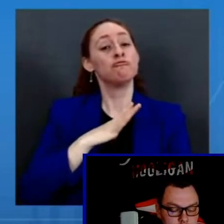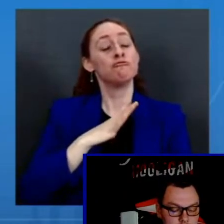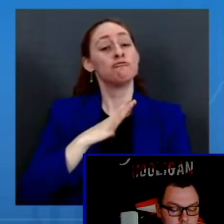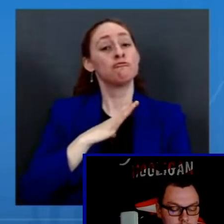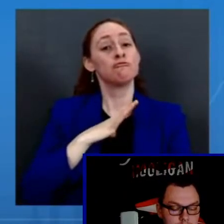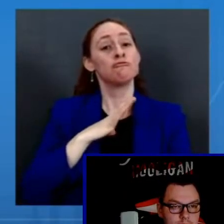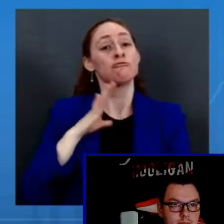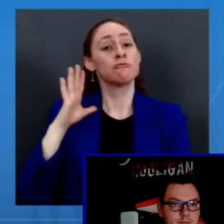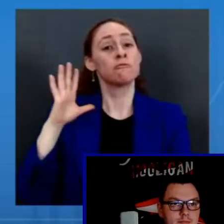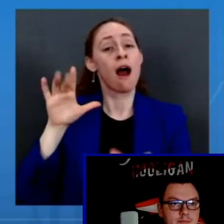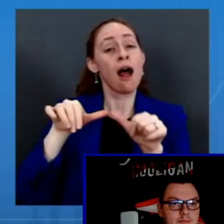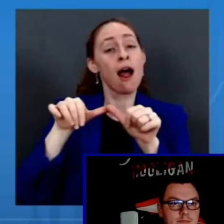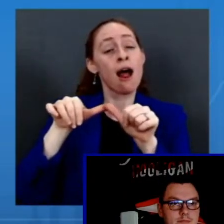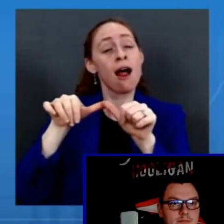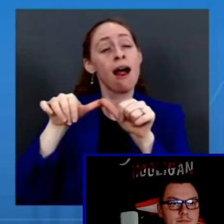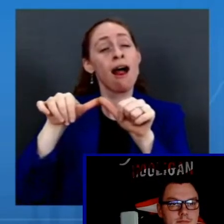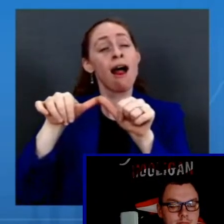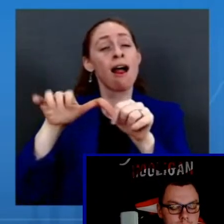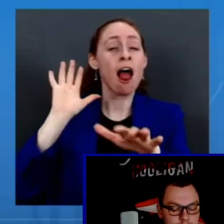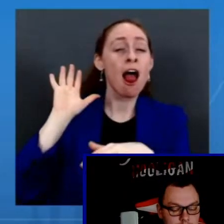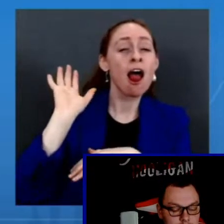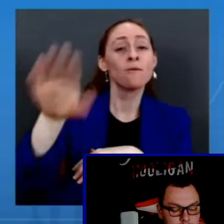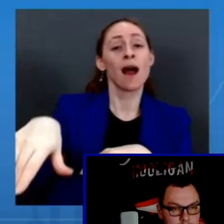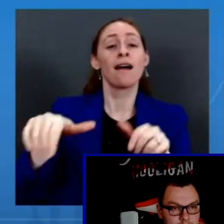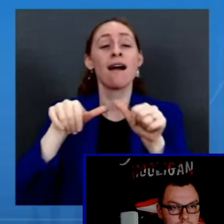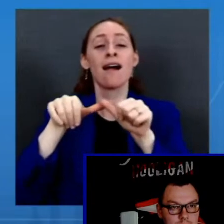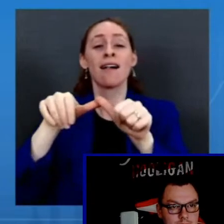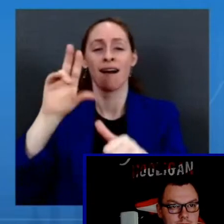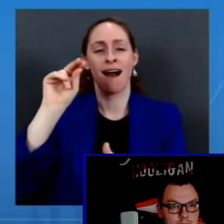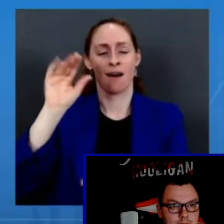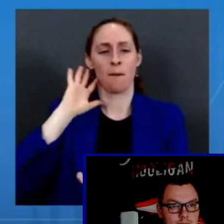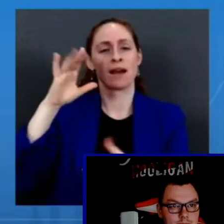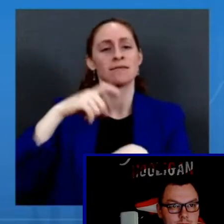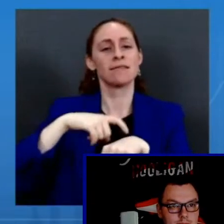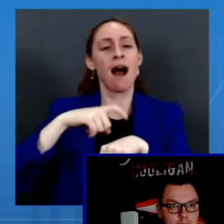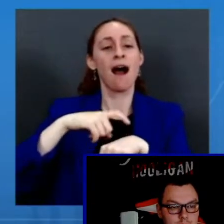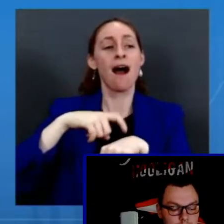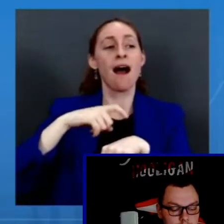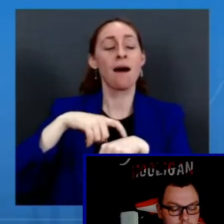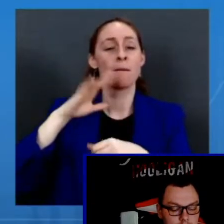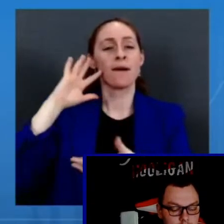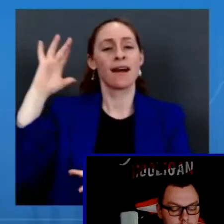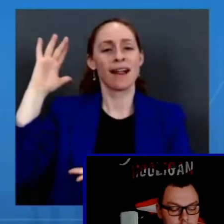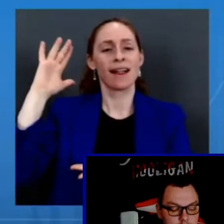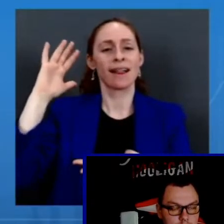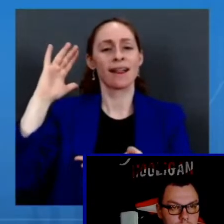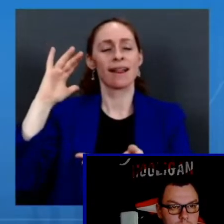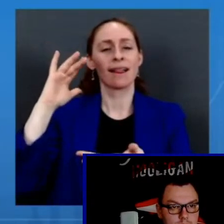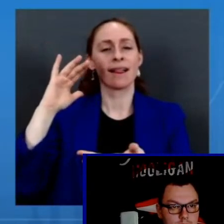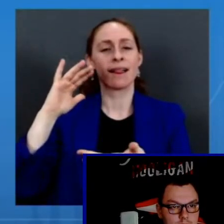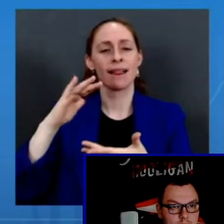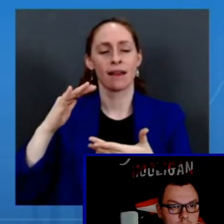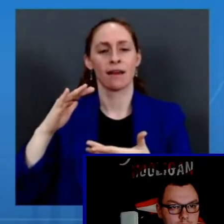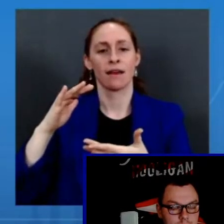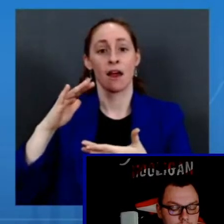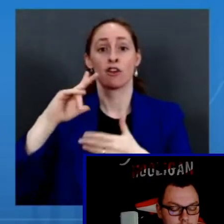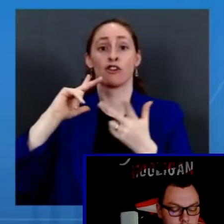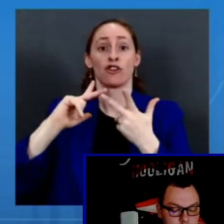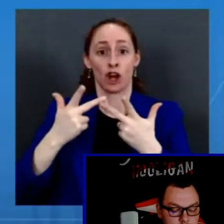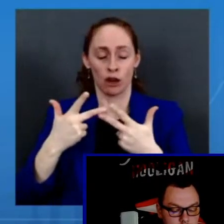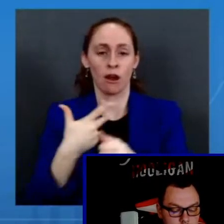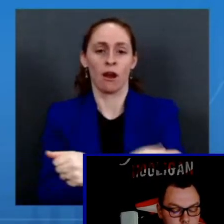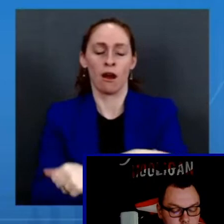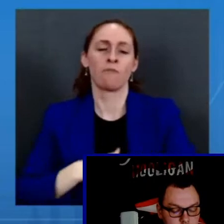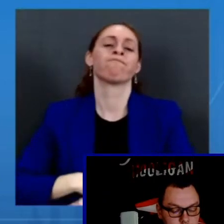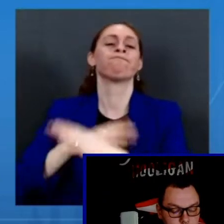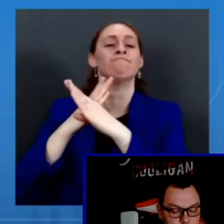after a booster dose, and very likely higher when it comes to hospitalization and severe